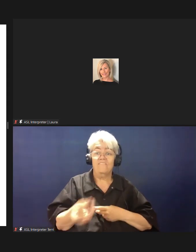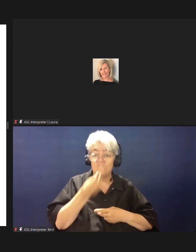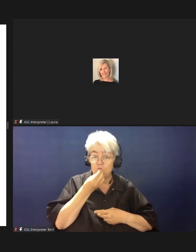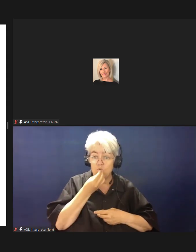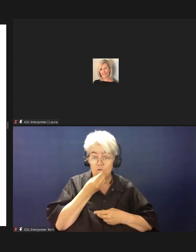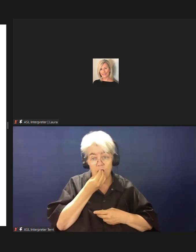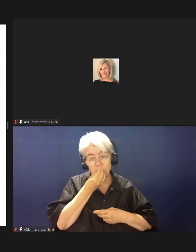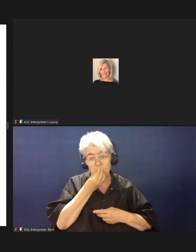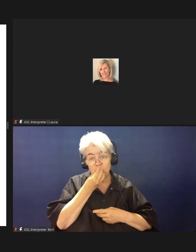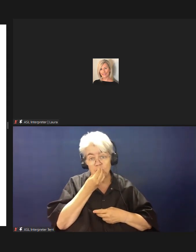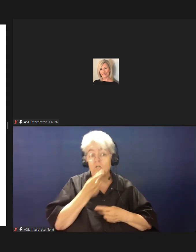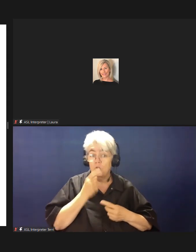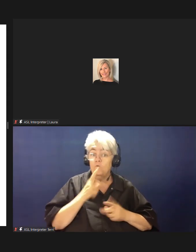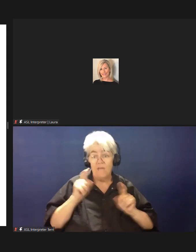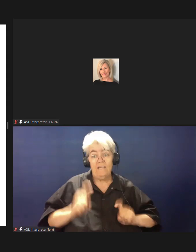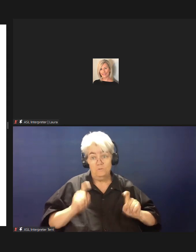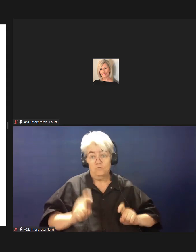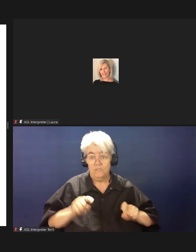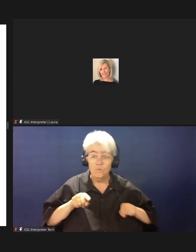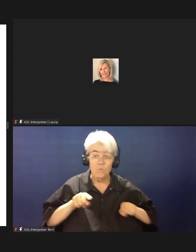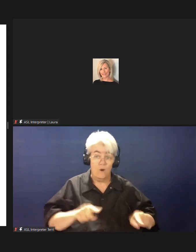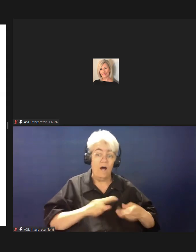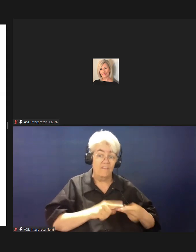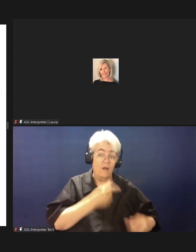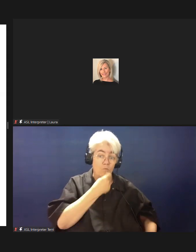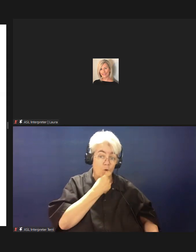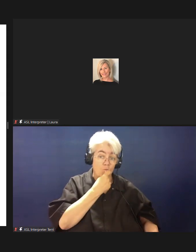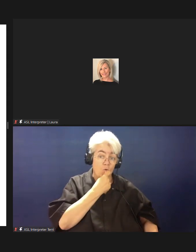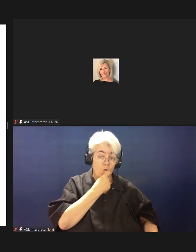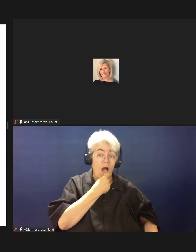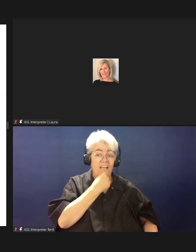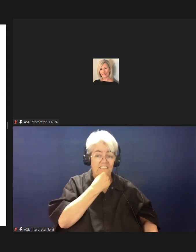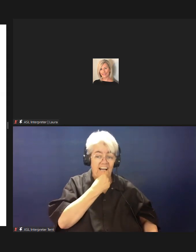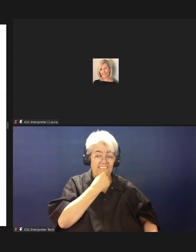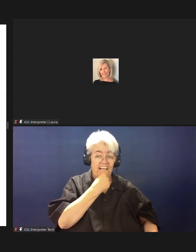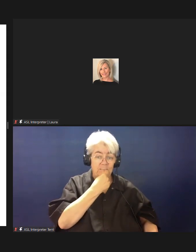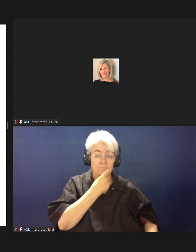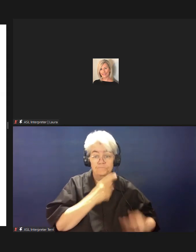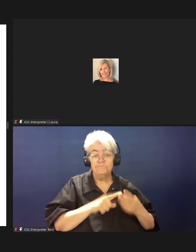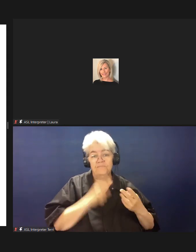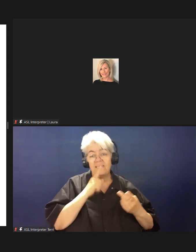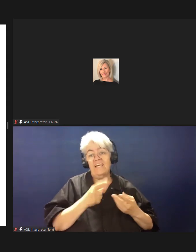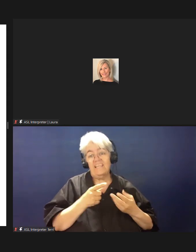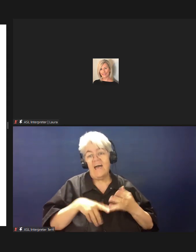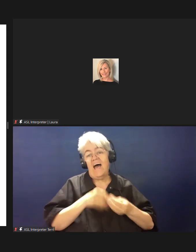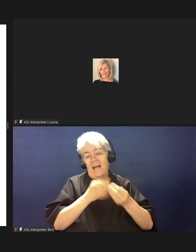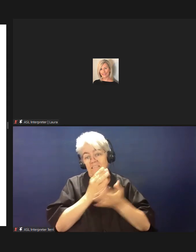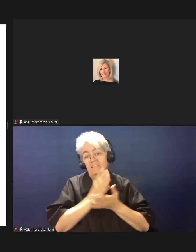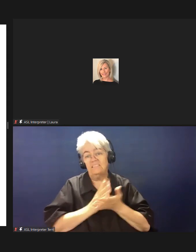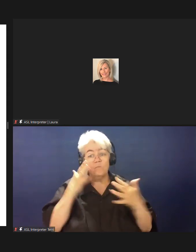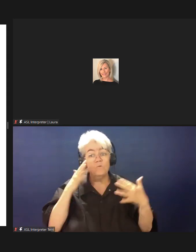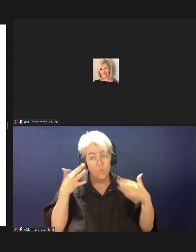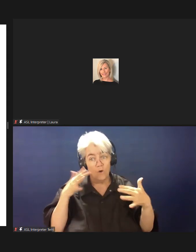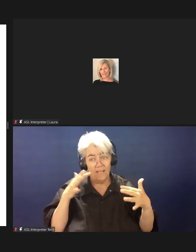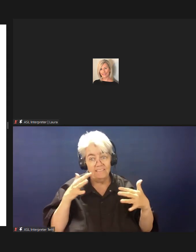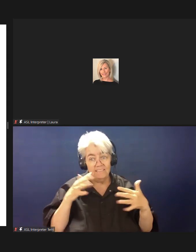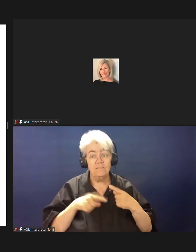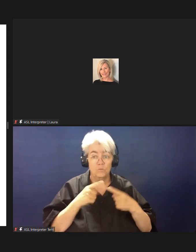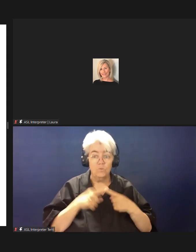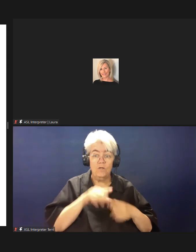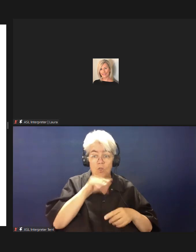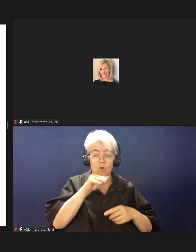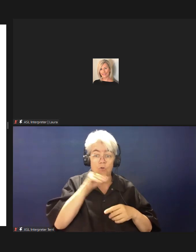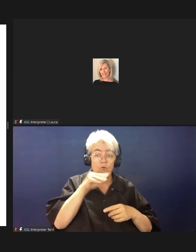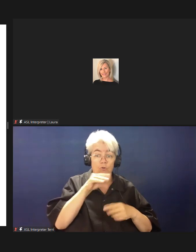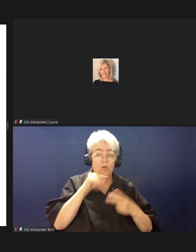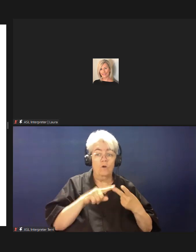go ahead and attempt to screen while the child is sucking or chewing. It does introduce noise as they're sucking or chewing. So